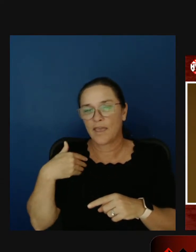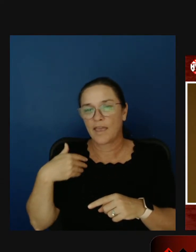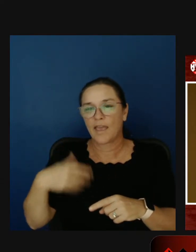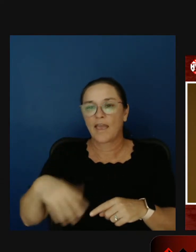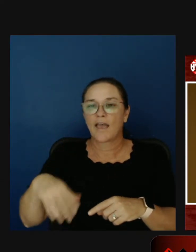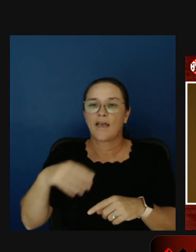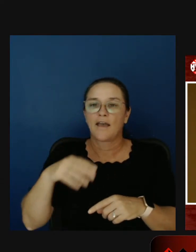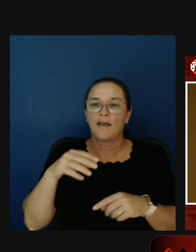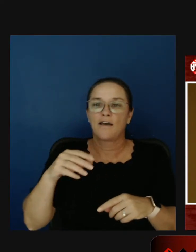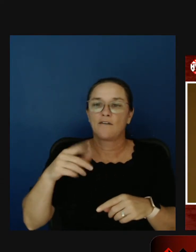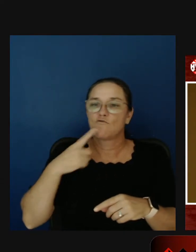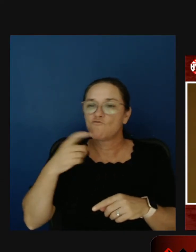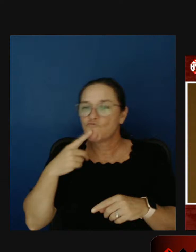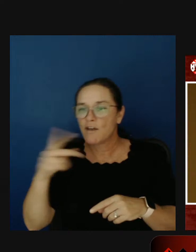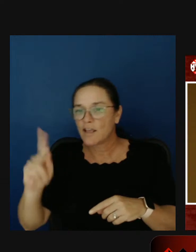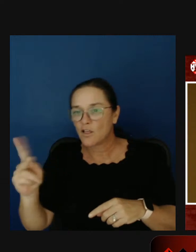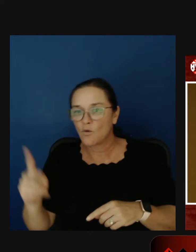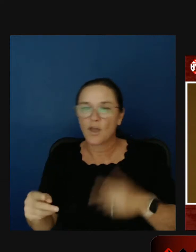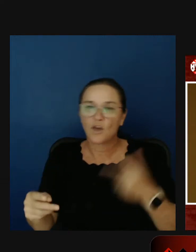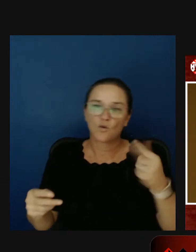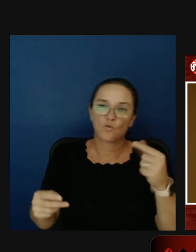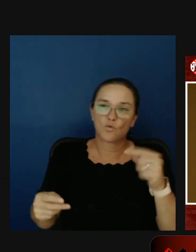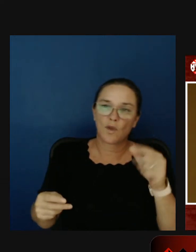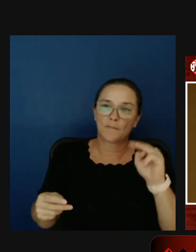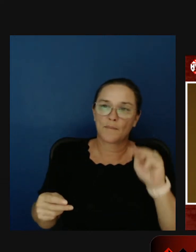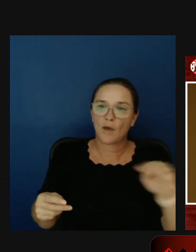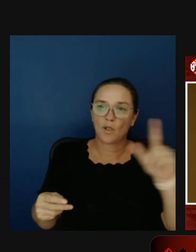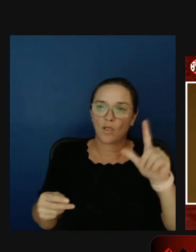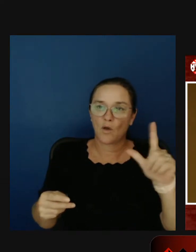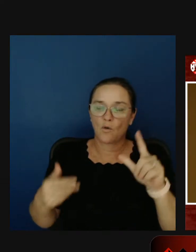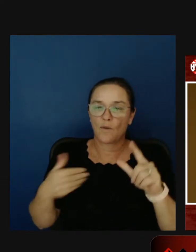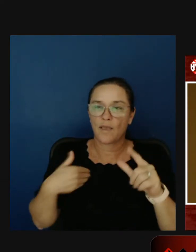Mauna Loa. We've got our younger kind of